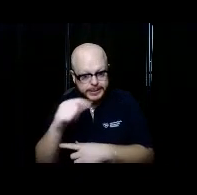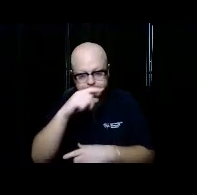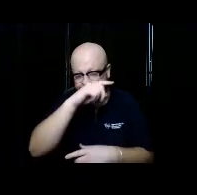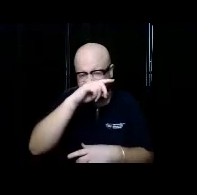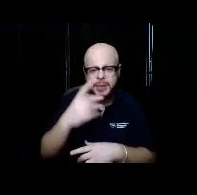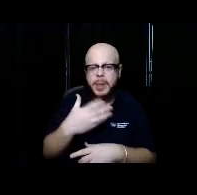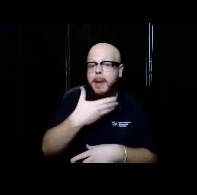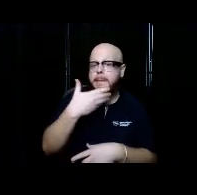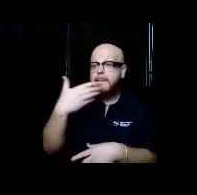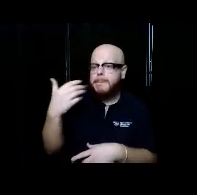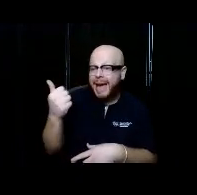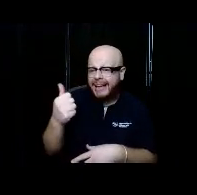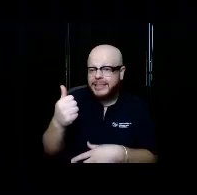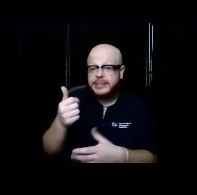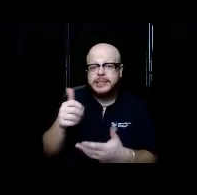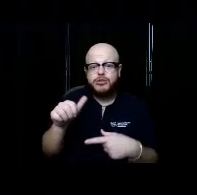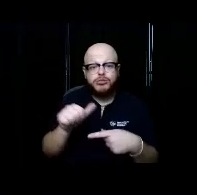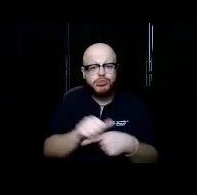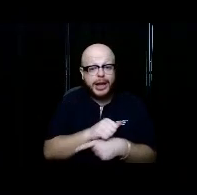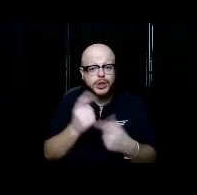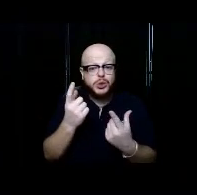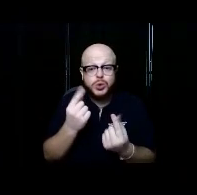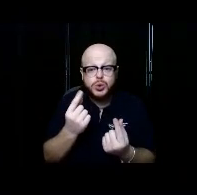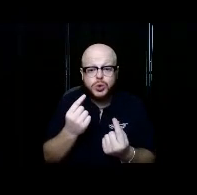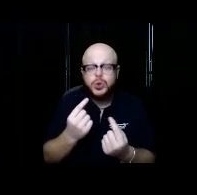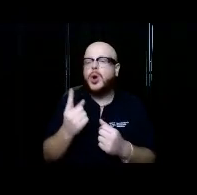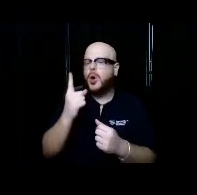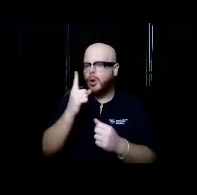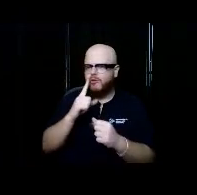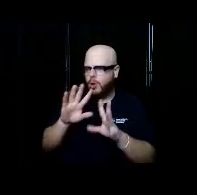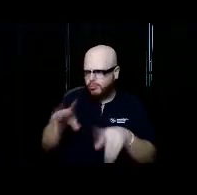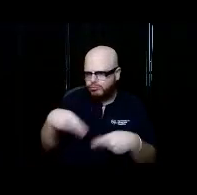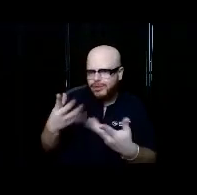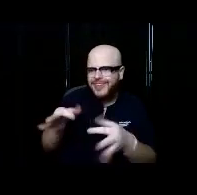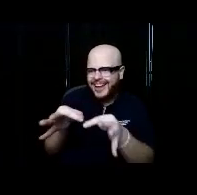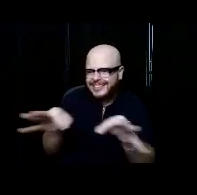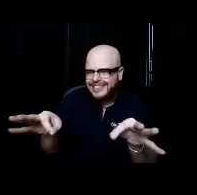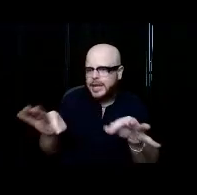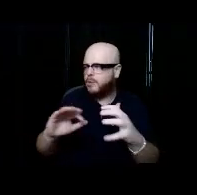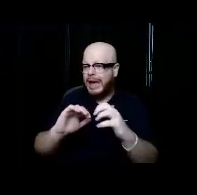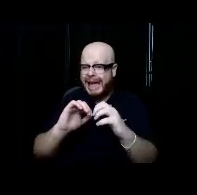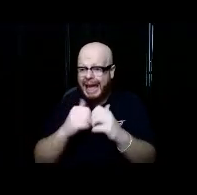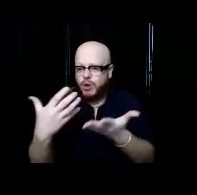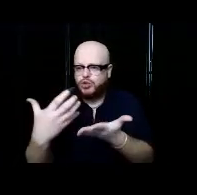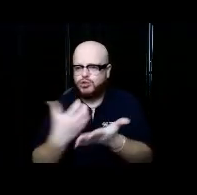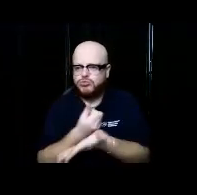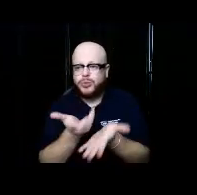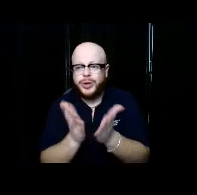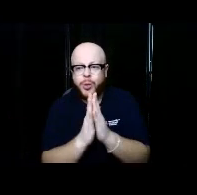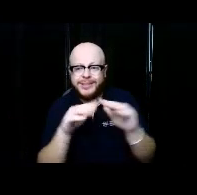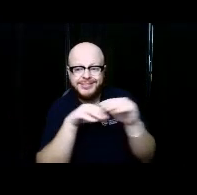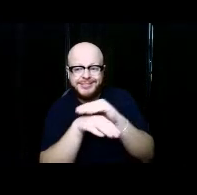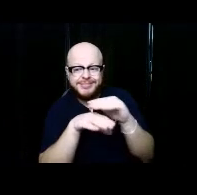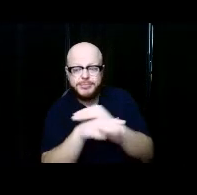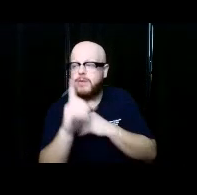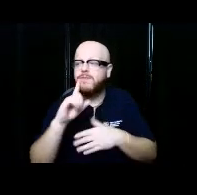a reasonable modification in key areas, such as their accessibility webpage or invitations to